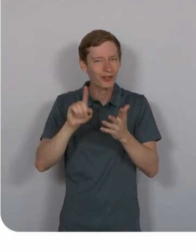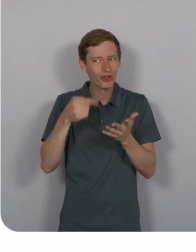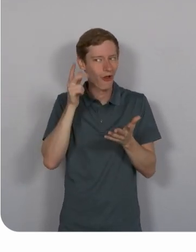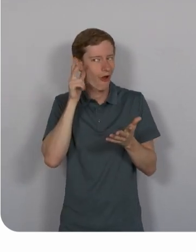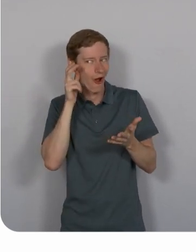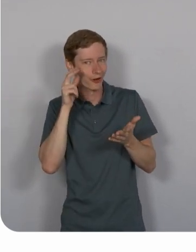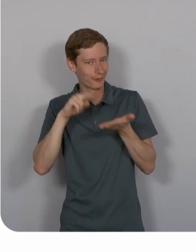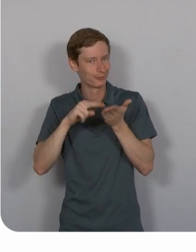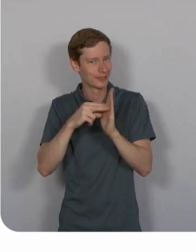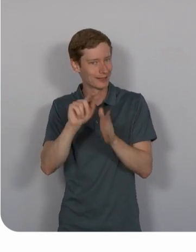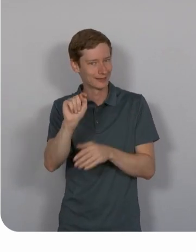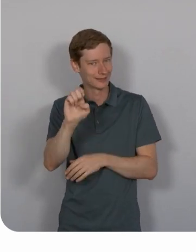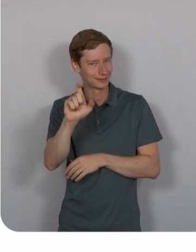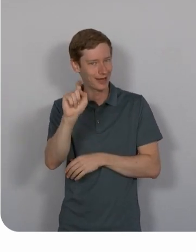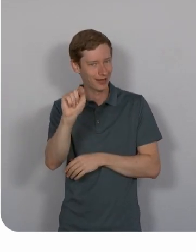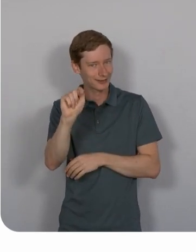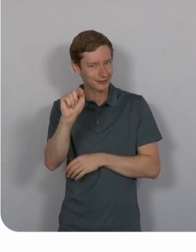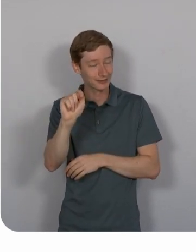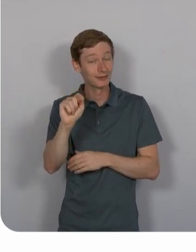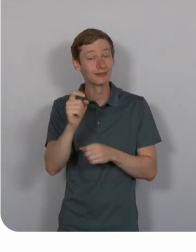text.